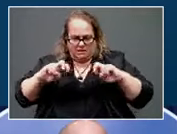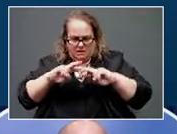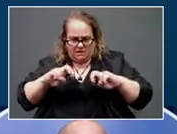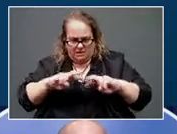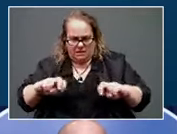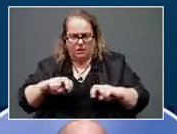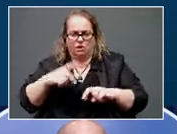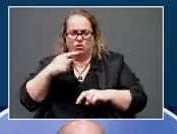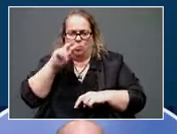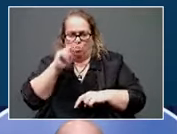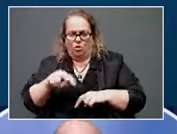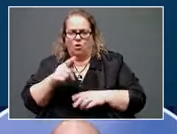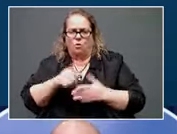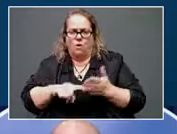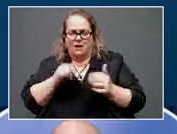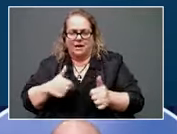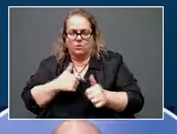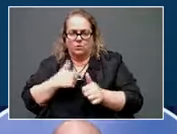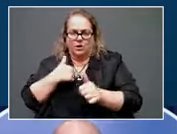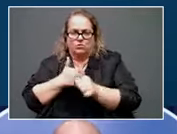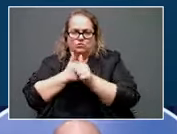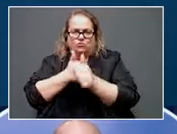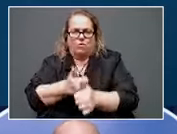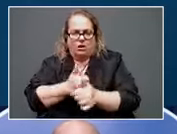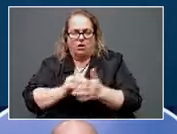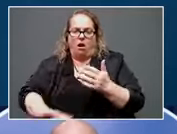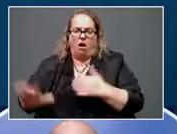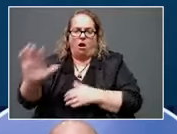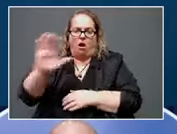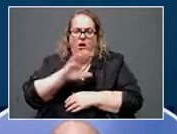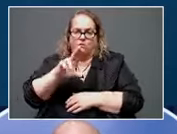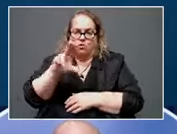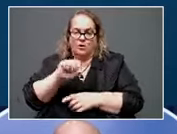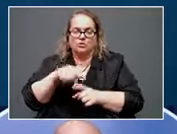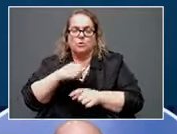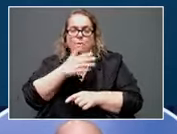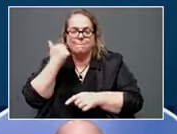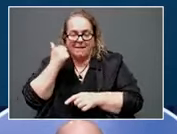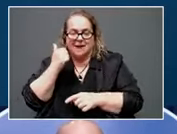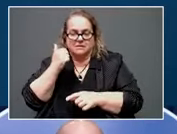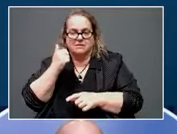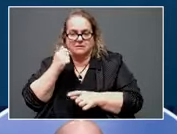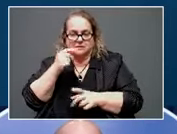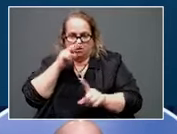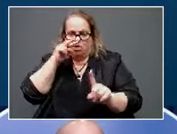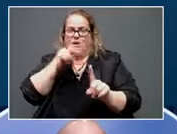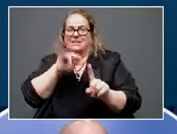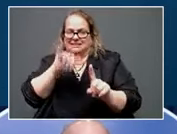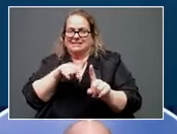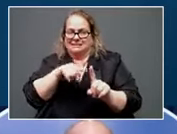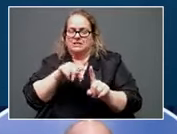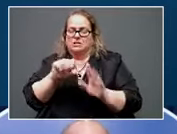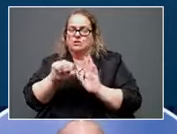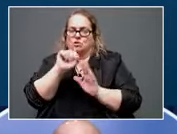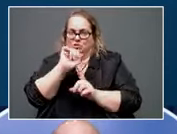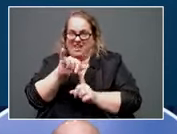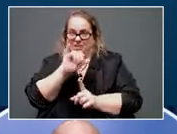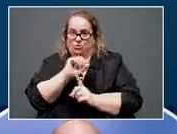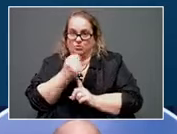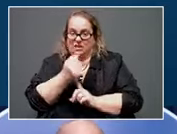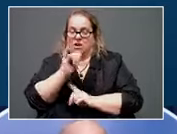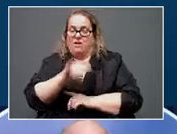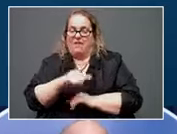can readily track across the entire nation can best predict when a society or individuals are going to be at elevated risk, either to